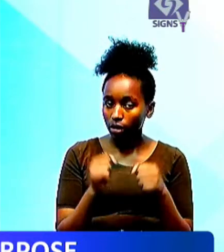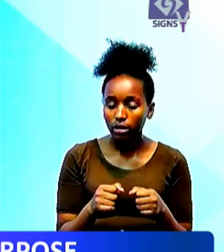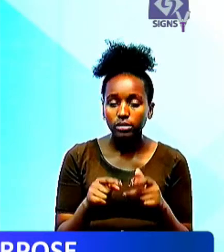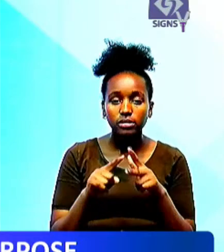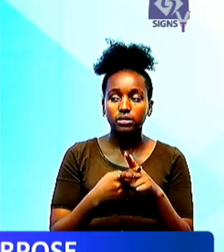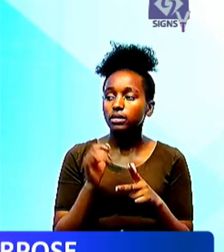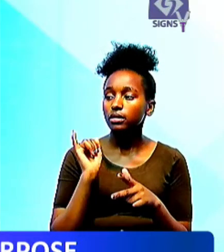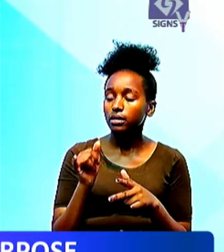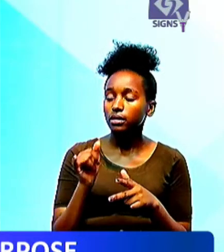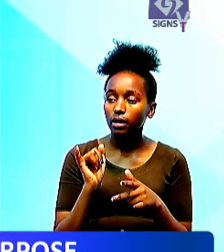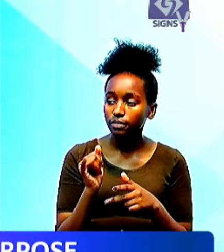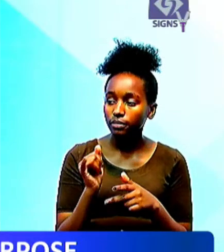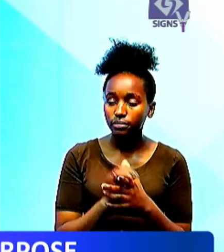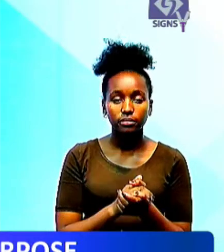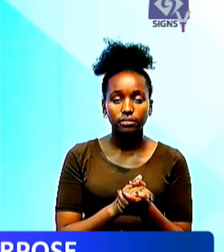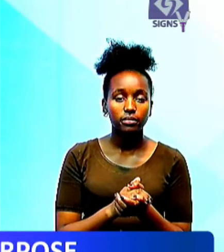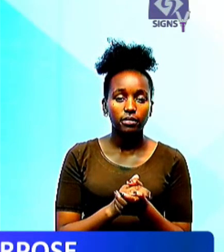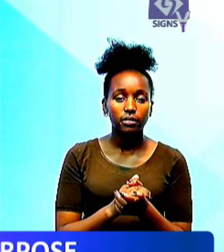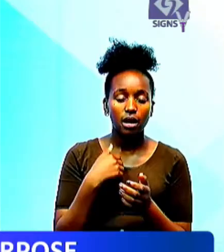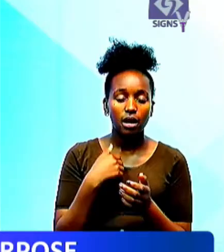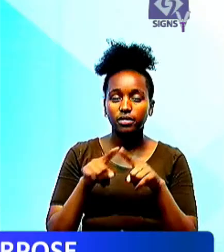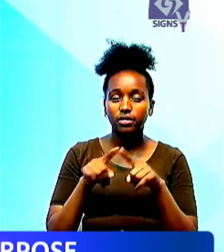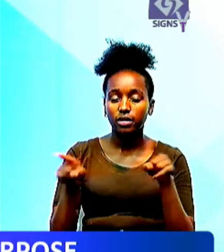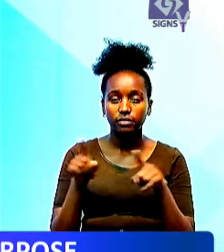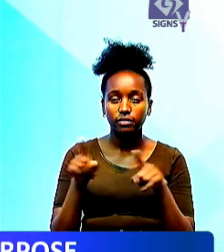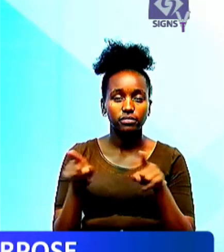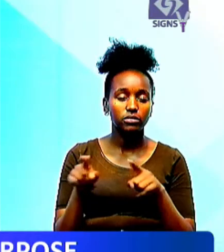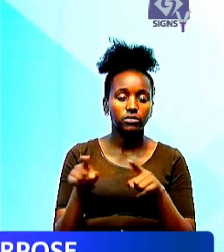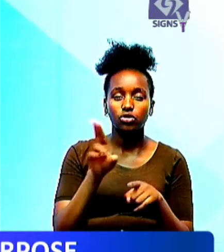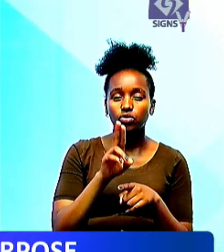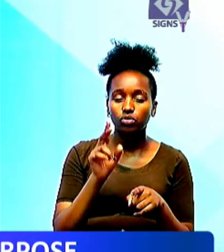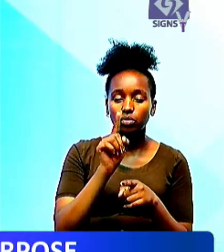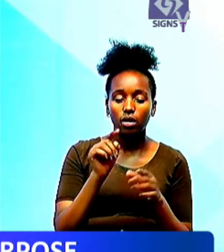there. Have, the way I said, diversification. Don't put all your eggs in one